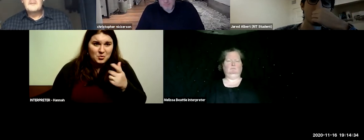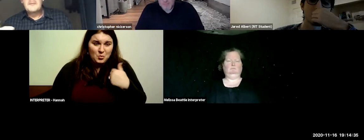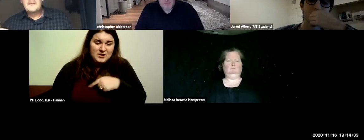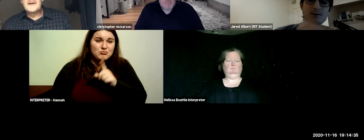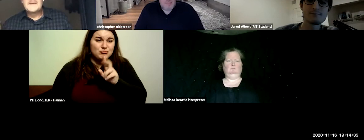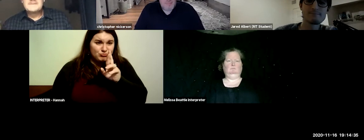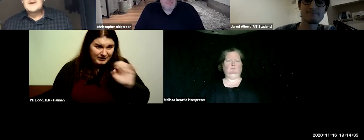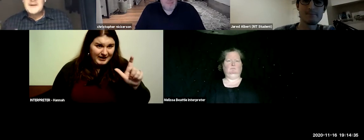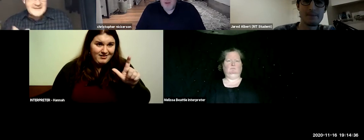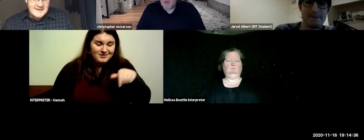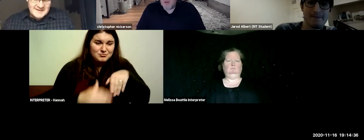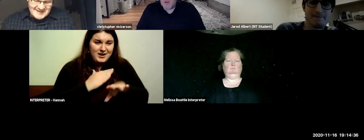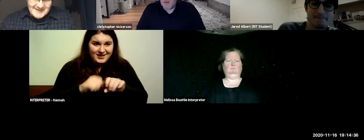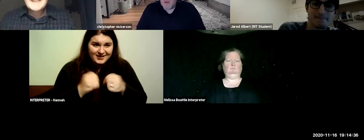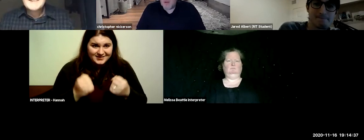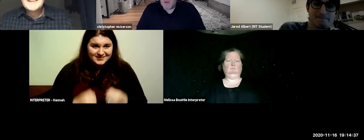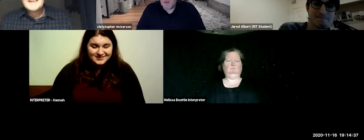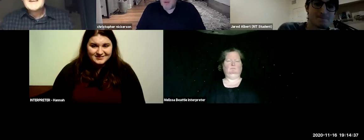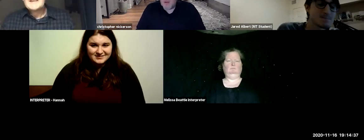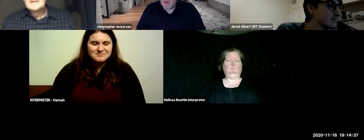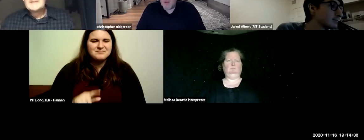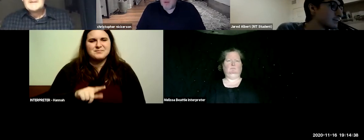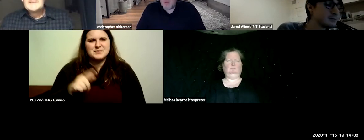are some hairy